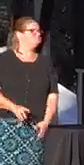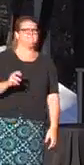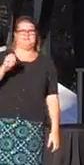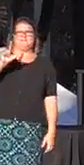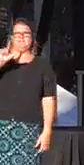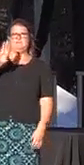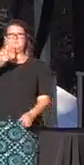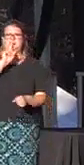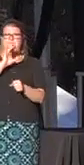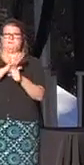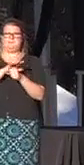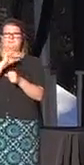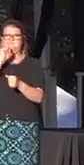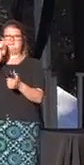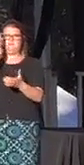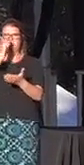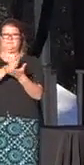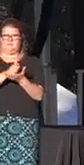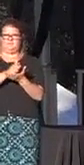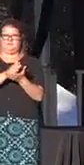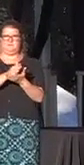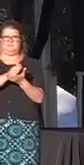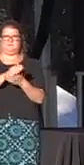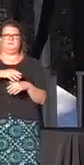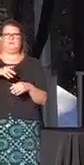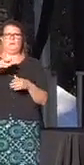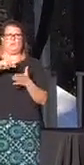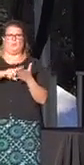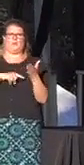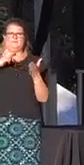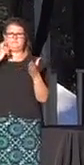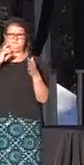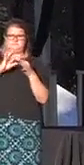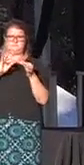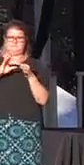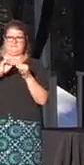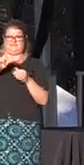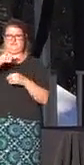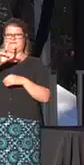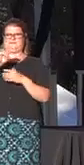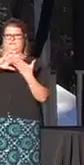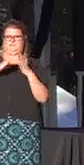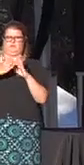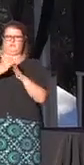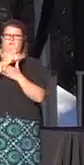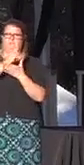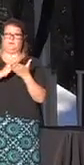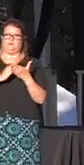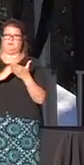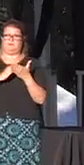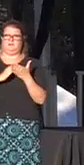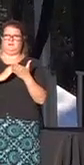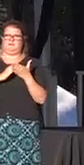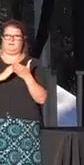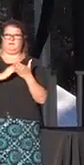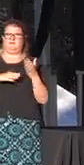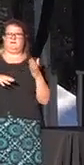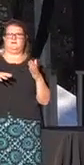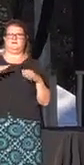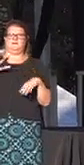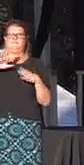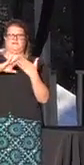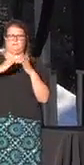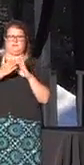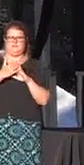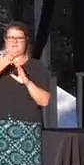MLB's commitment does not stop there. Commissioner Rob Manfred said recently that the LGBT community is a part of the baseball community at a recent